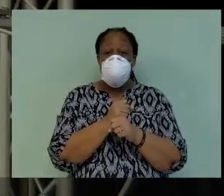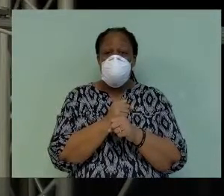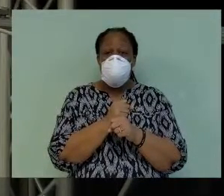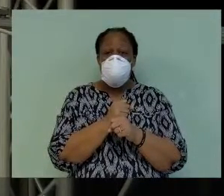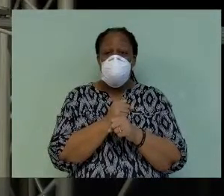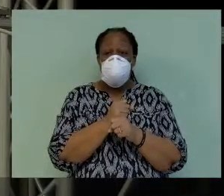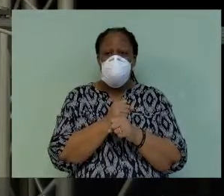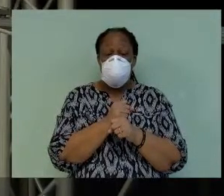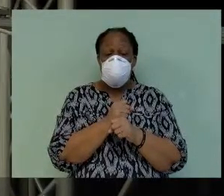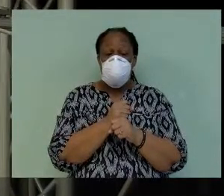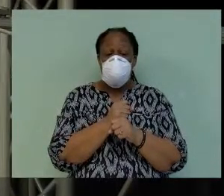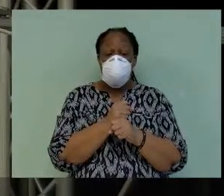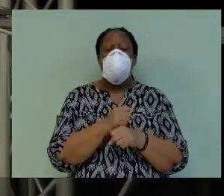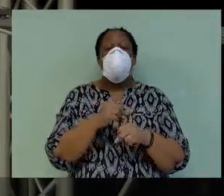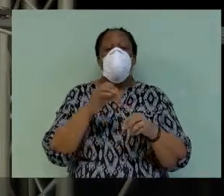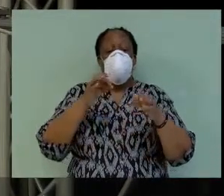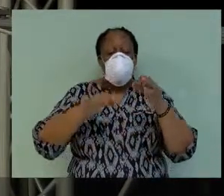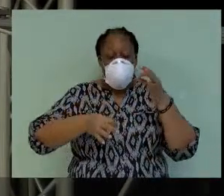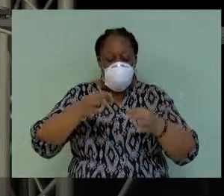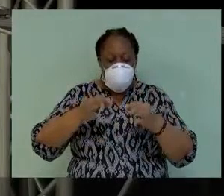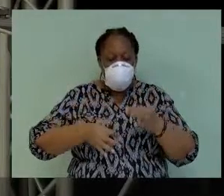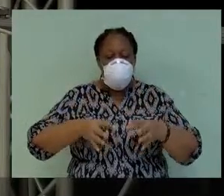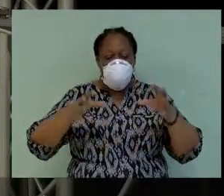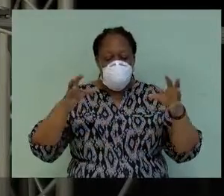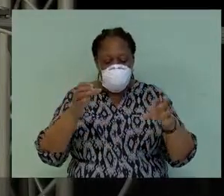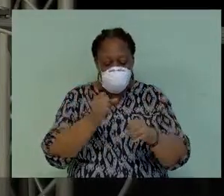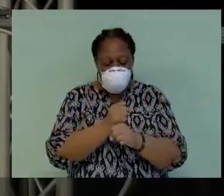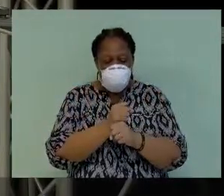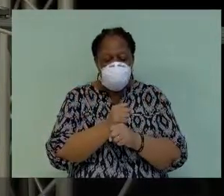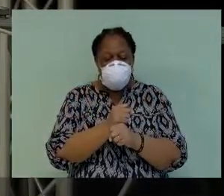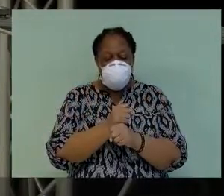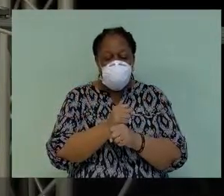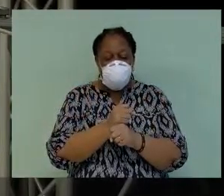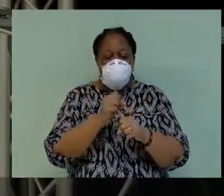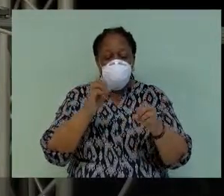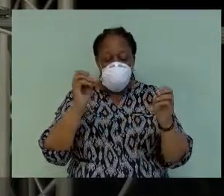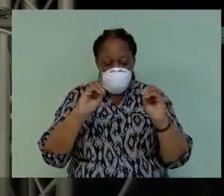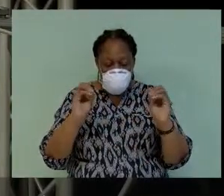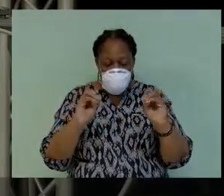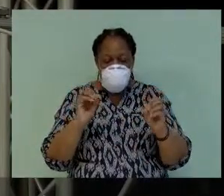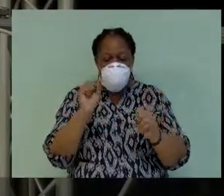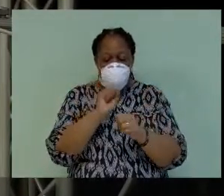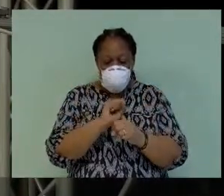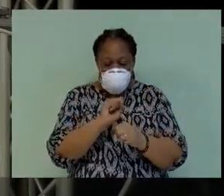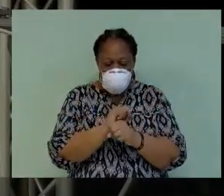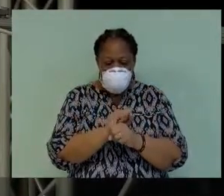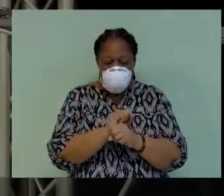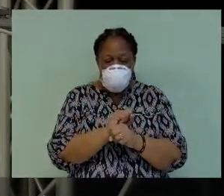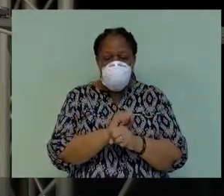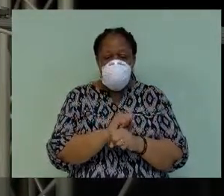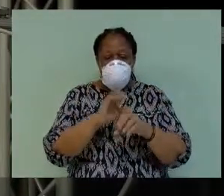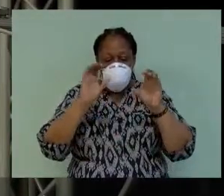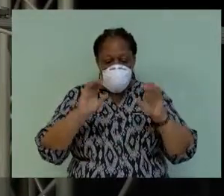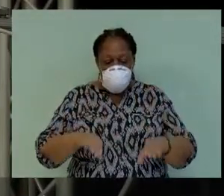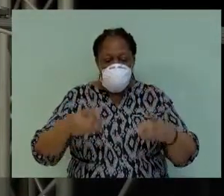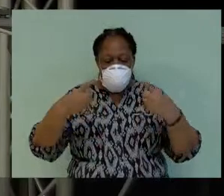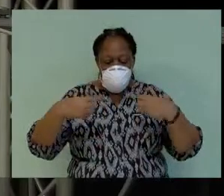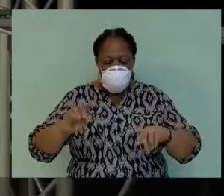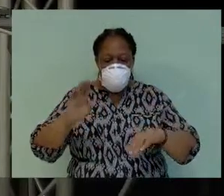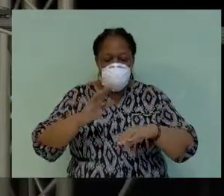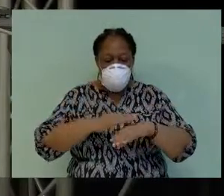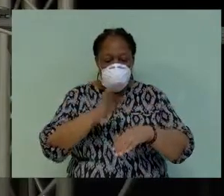3,800 courses in 400 specializations among unemployed citizens